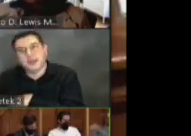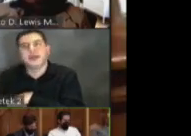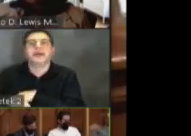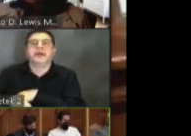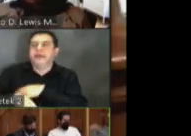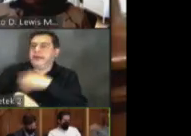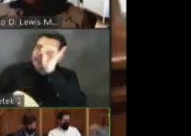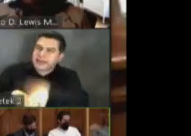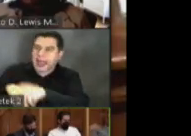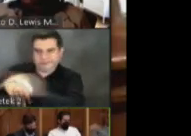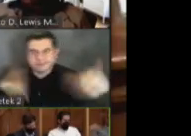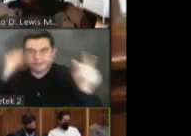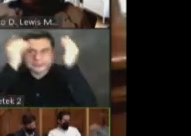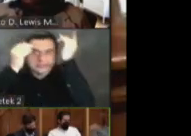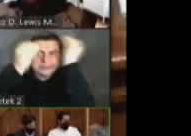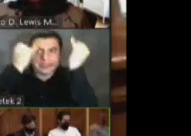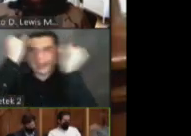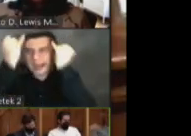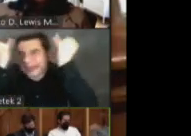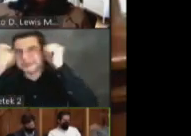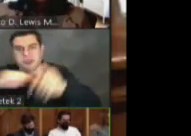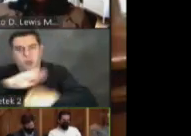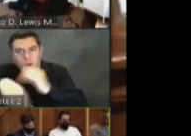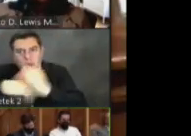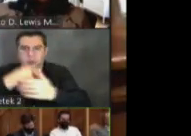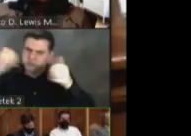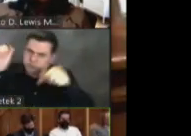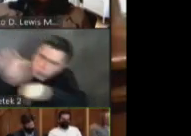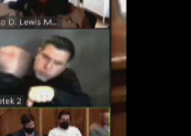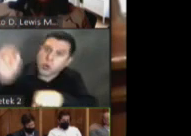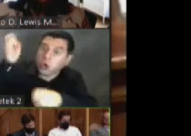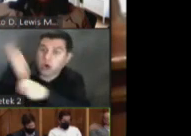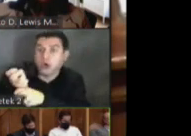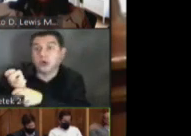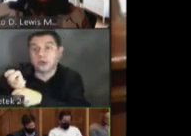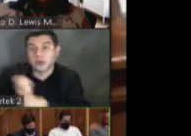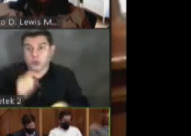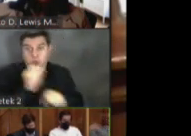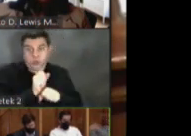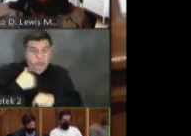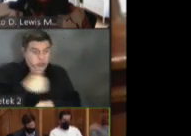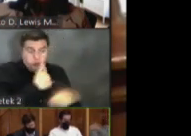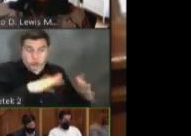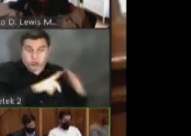there is an alignment between the work we're already doing and what's in the report, that should give us